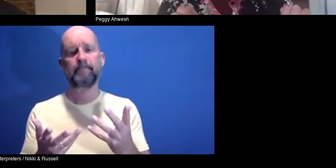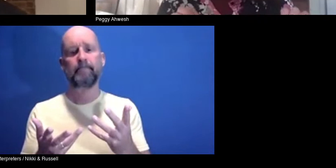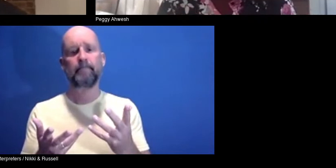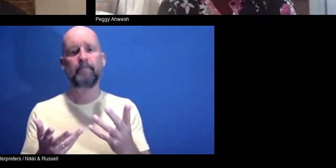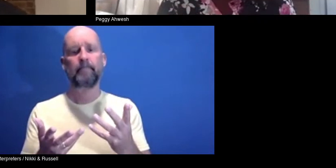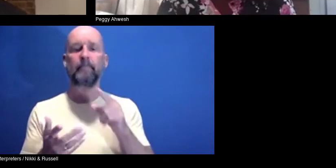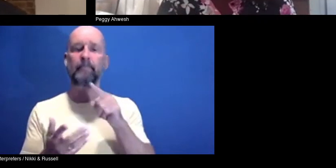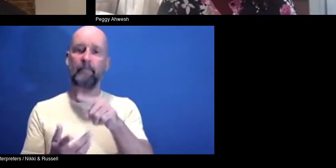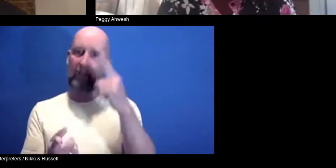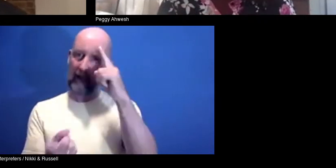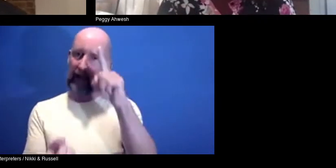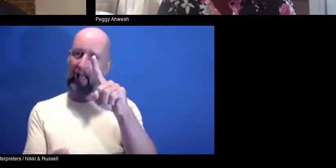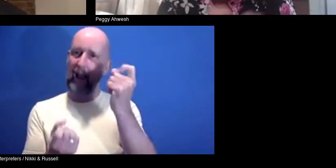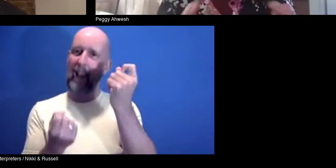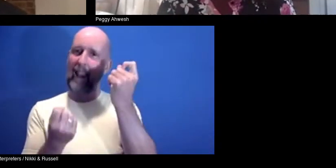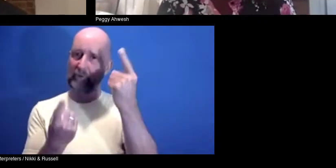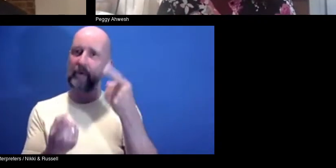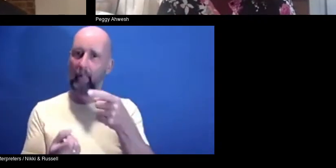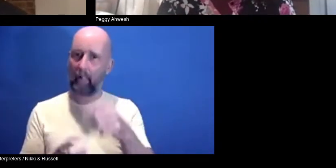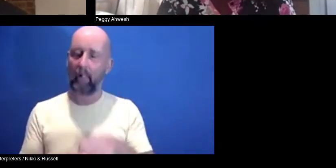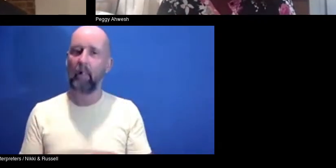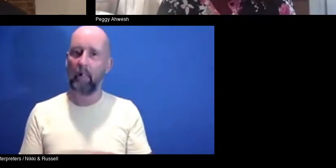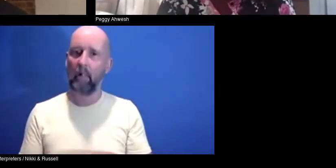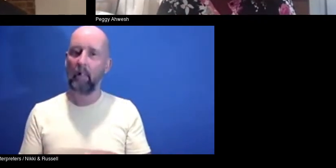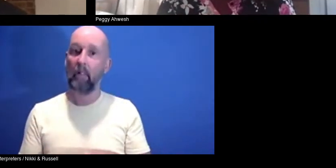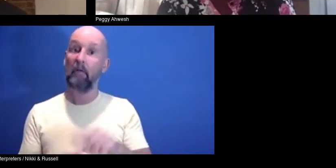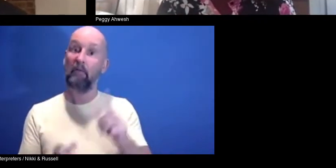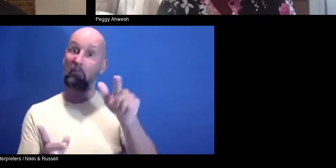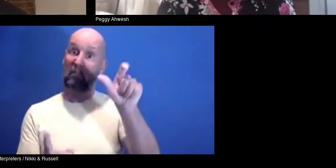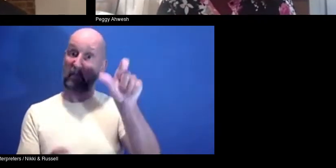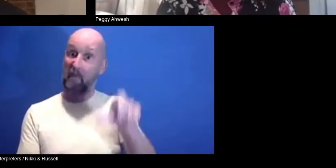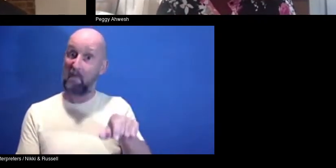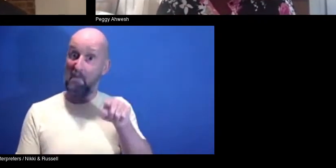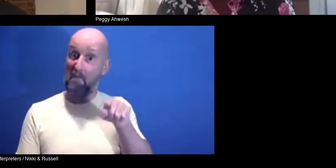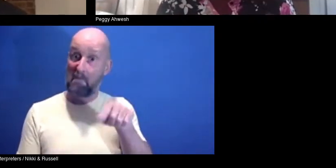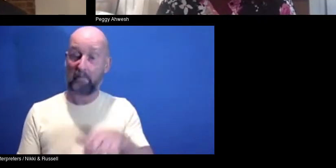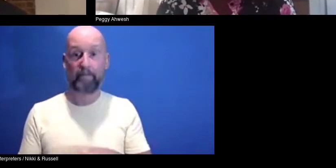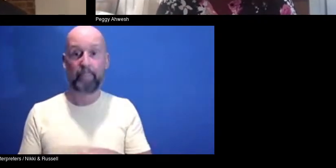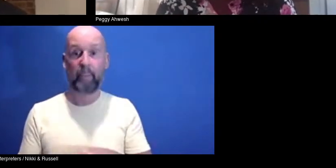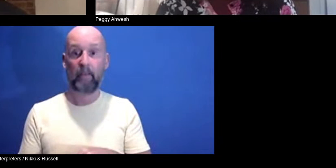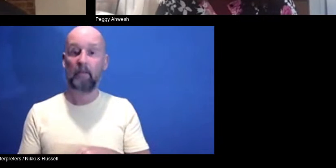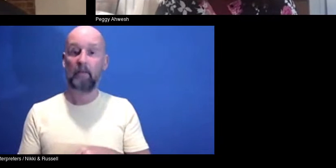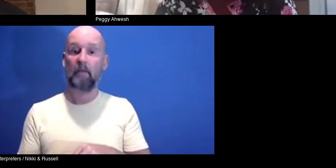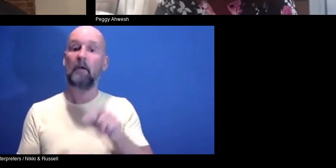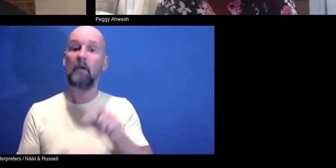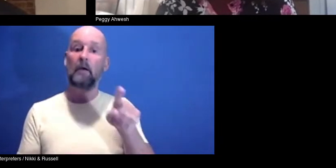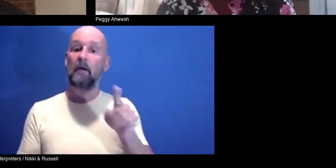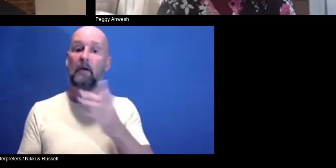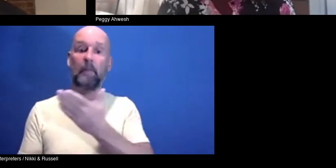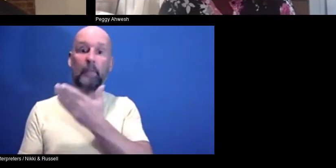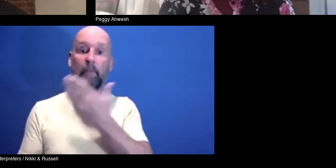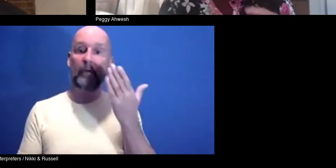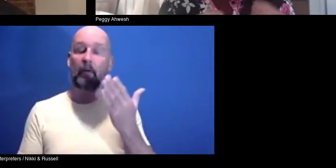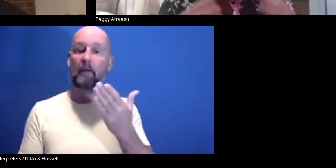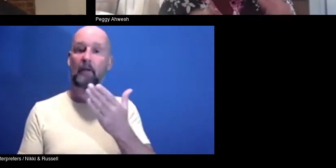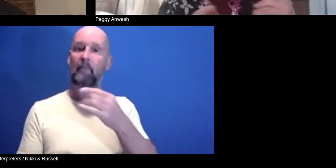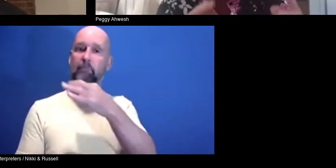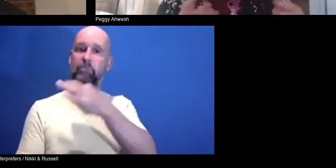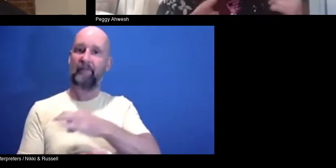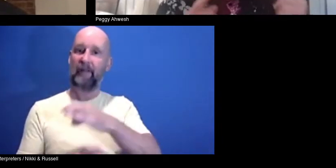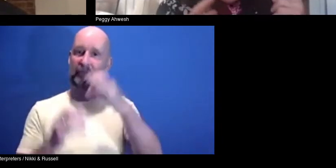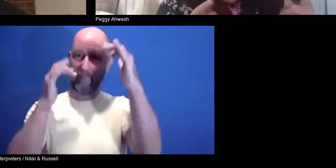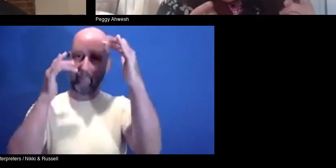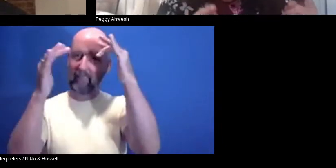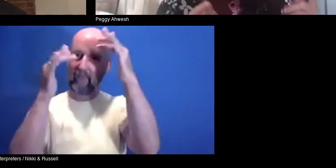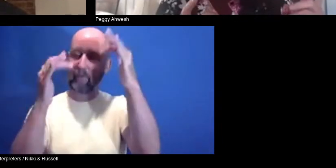legible. So a person who maybe didn't know, I didn't privilege the theory necessarily. So even though I was kind of